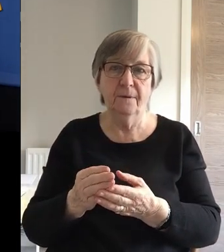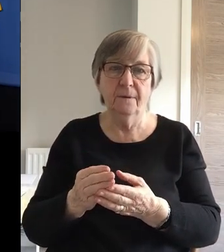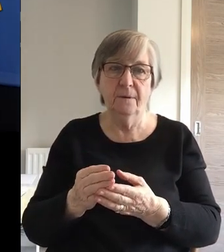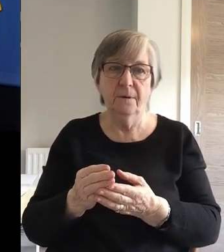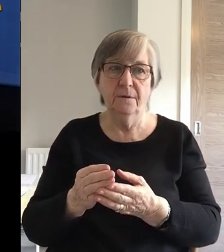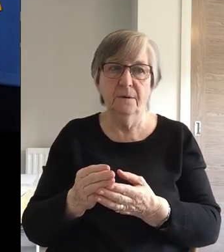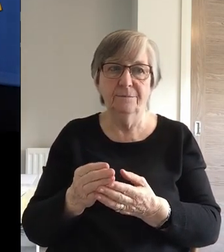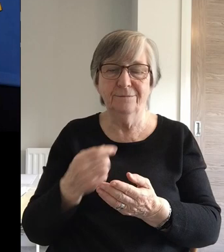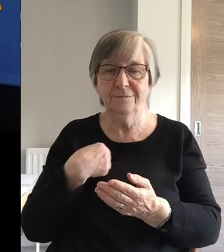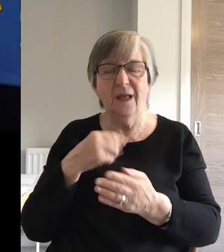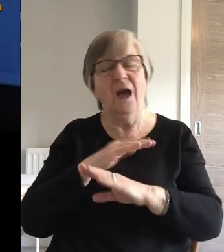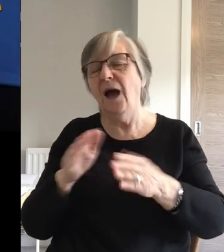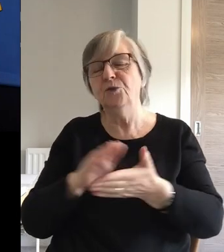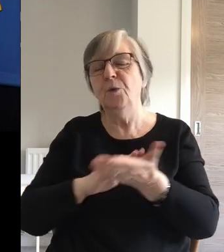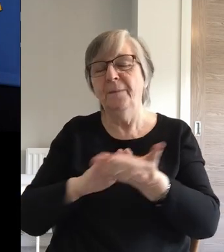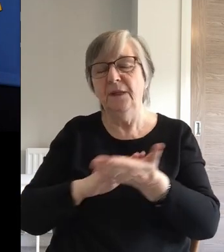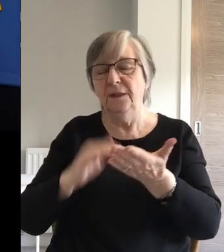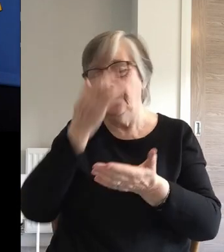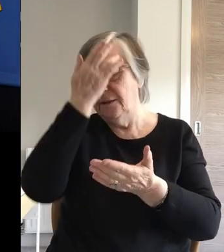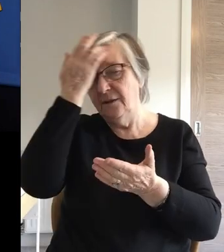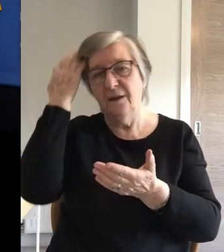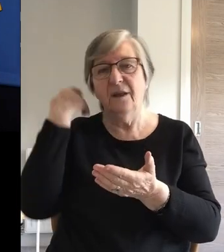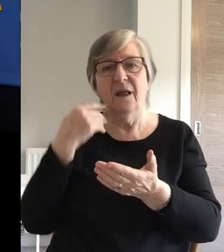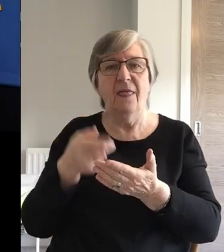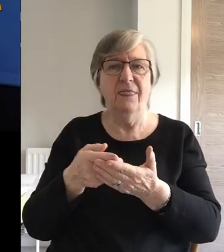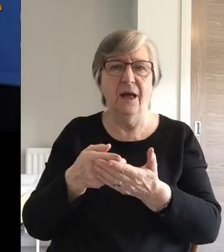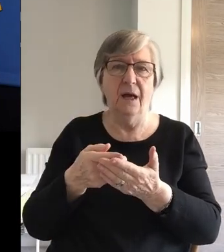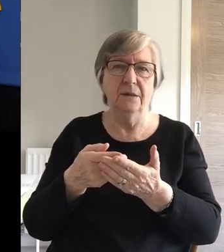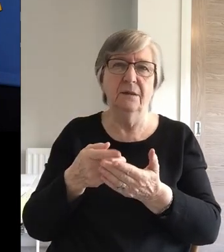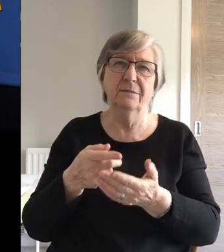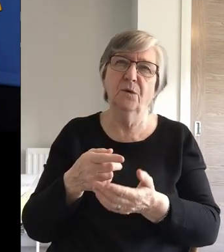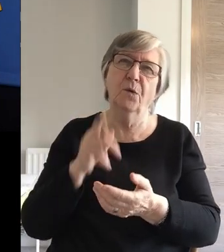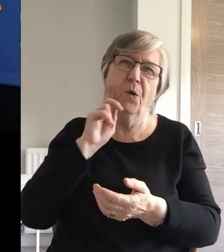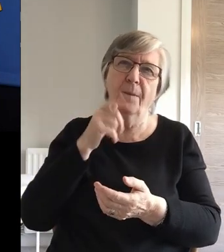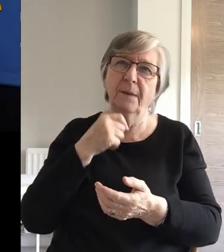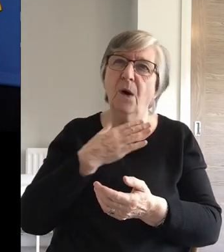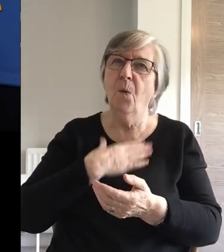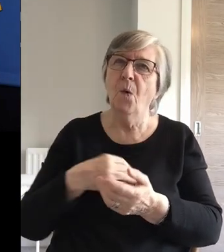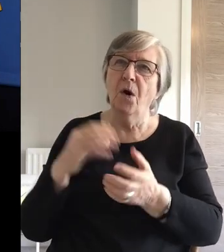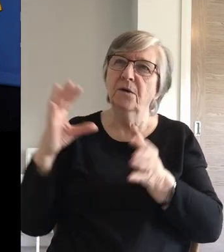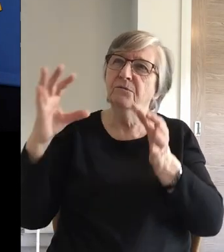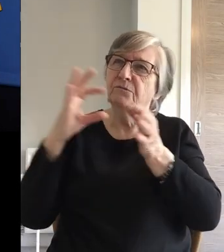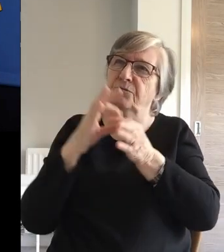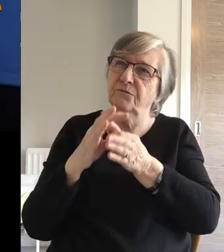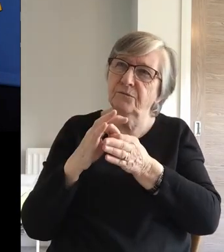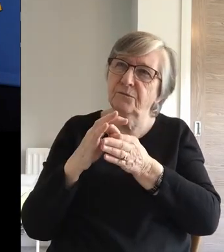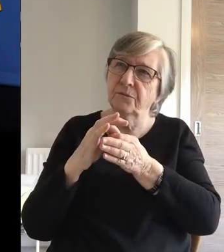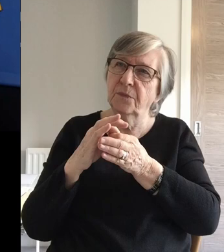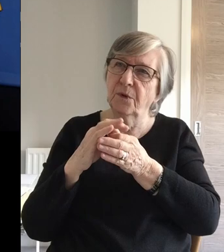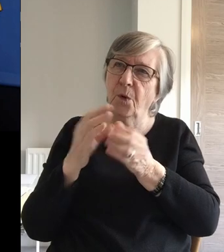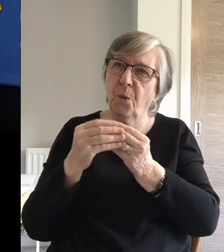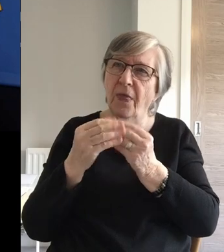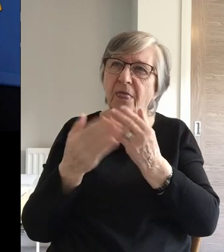Now, I don't mean that longed for reunions don't matter.